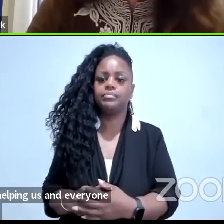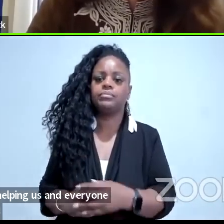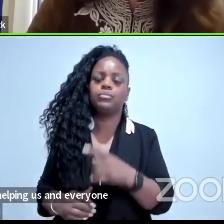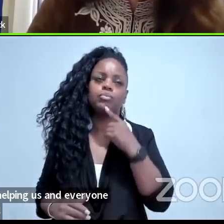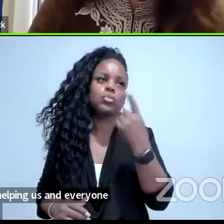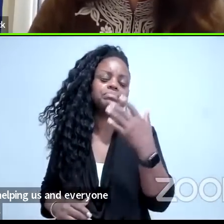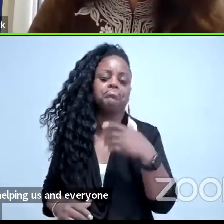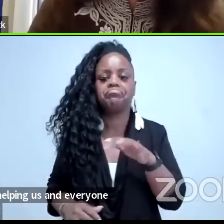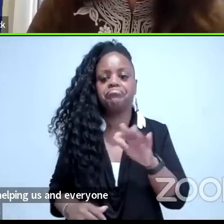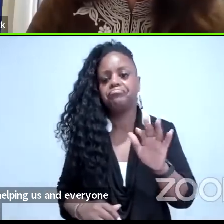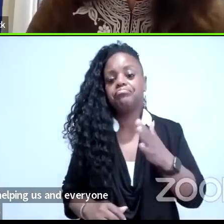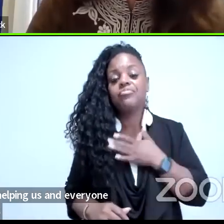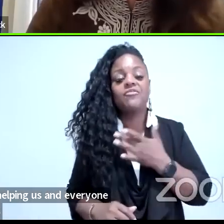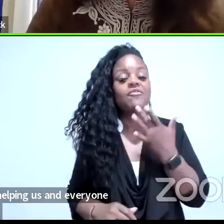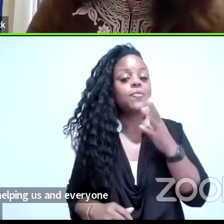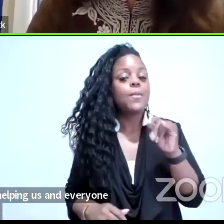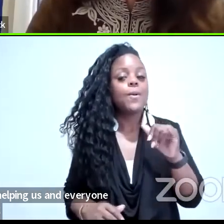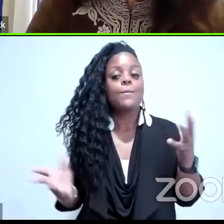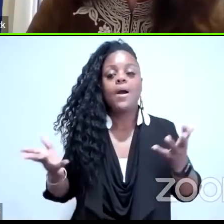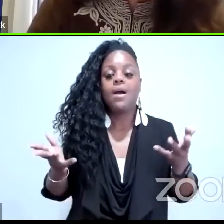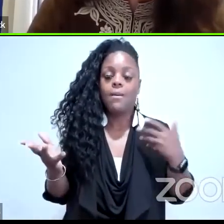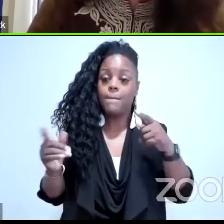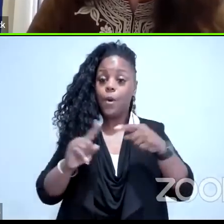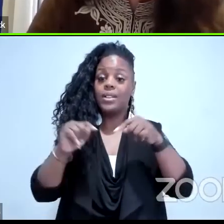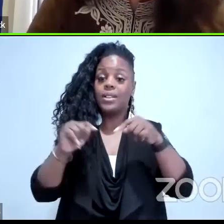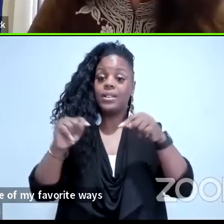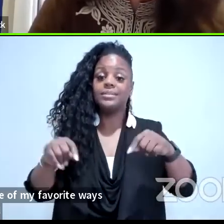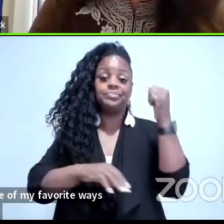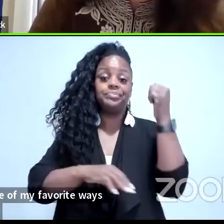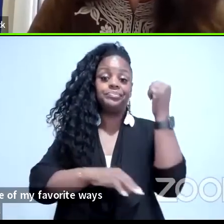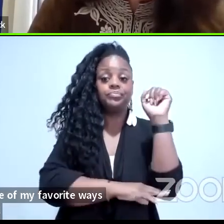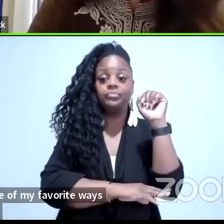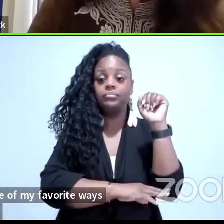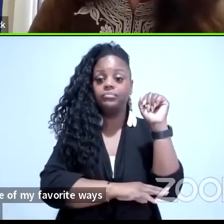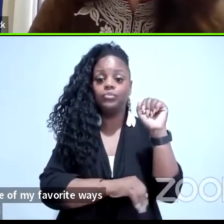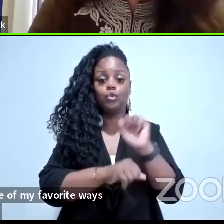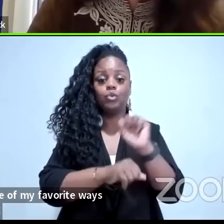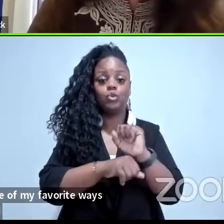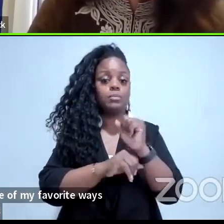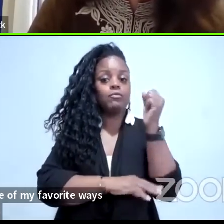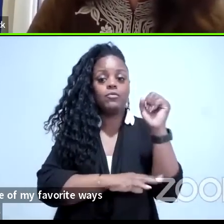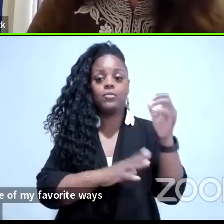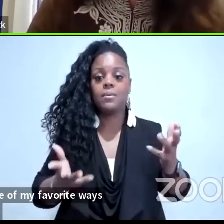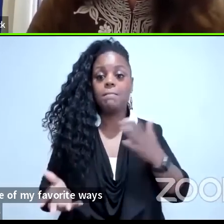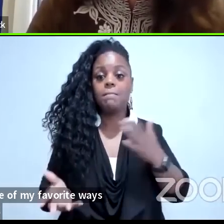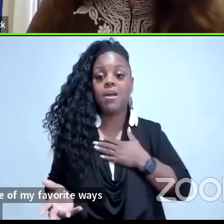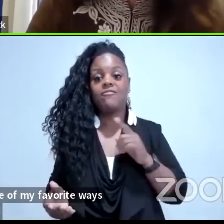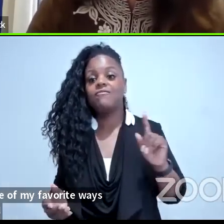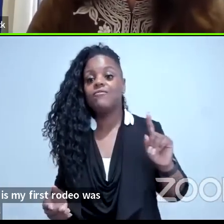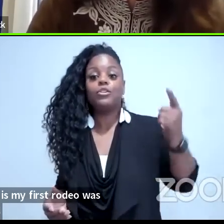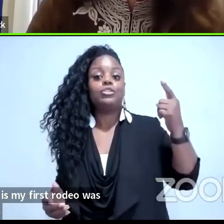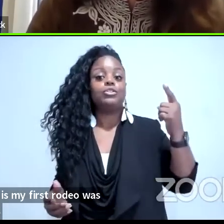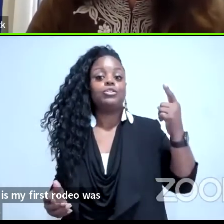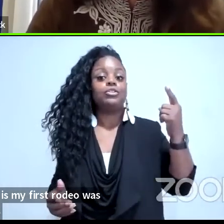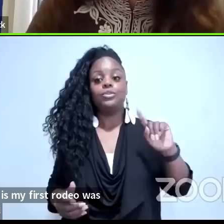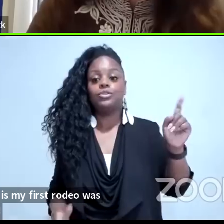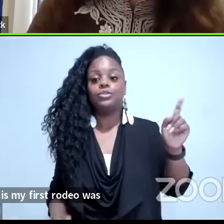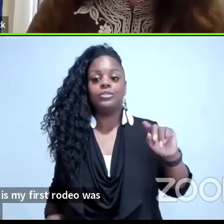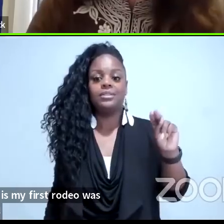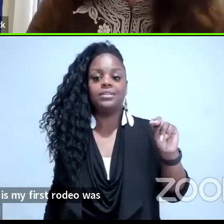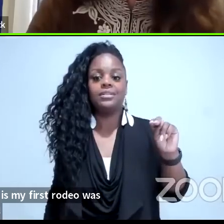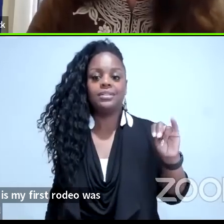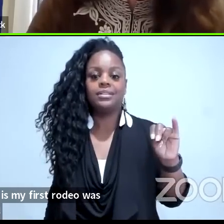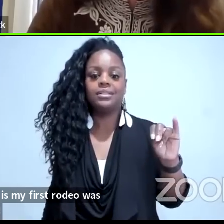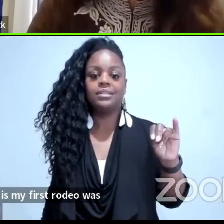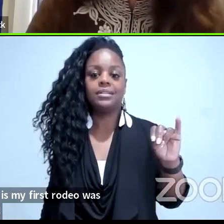ways of thinking about the labor movement is, my first rodeo was the Nissan campaign in Mississippi. And that campaign had, you